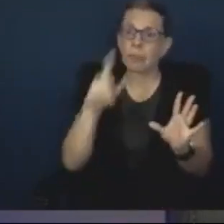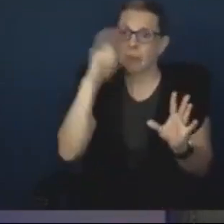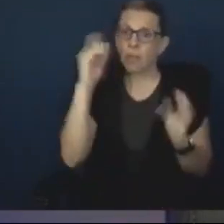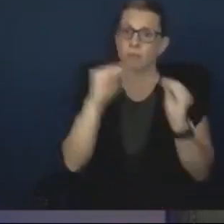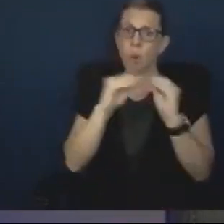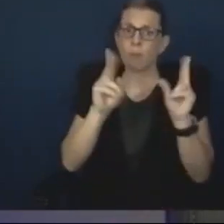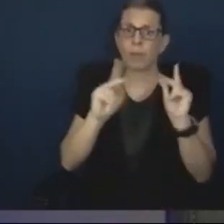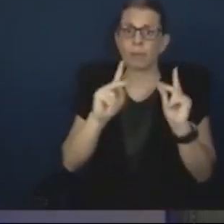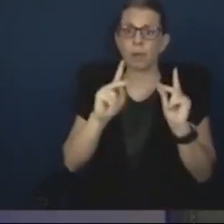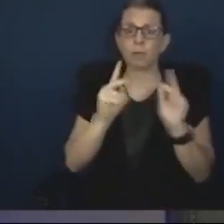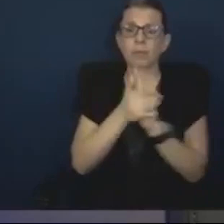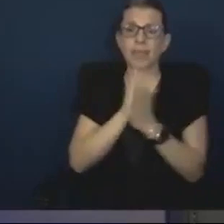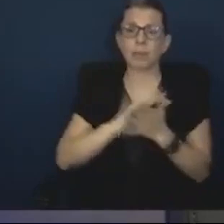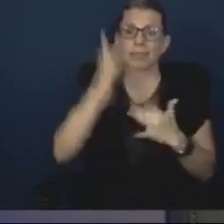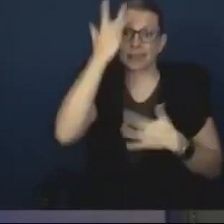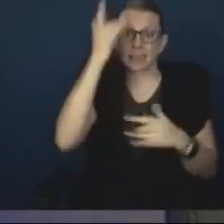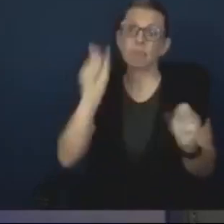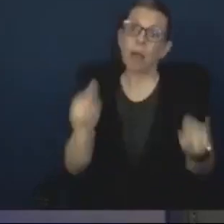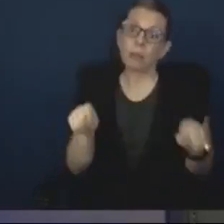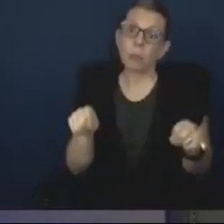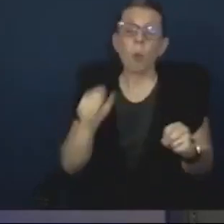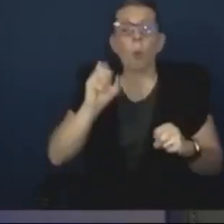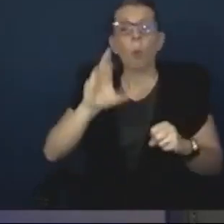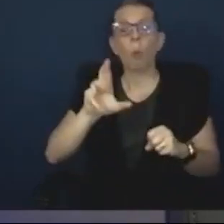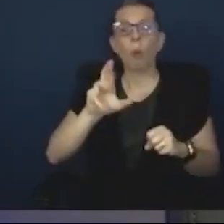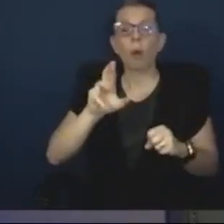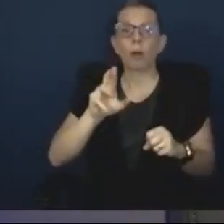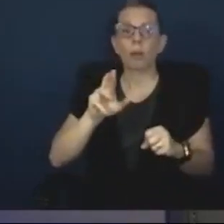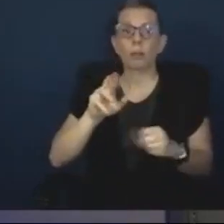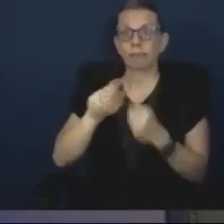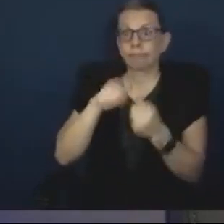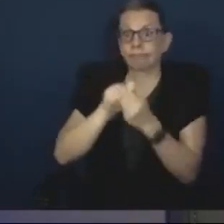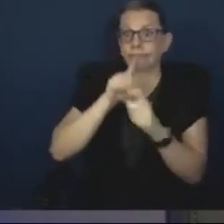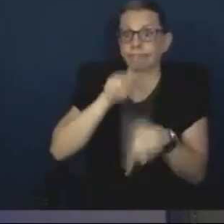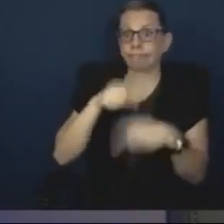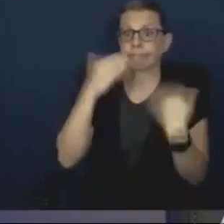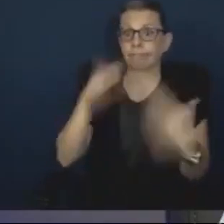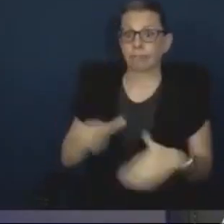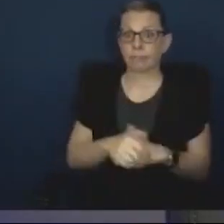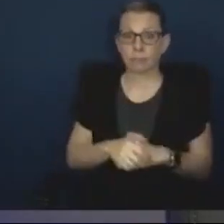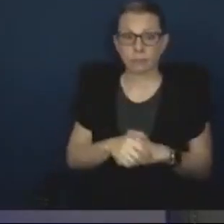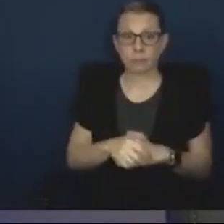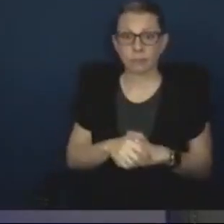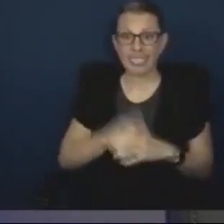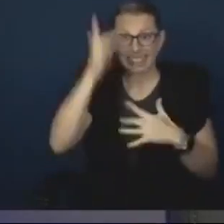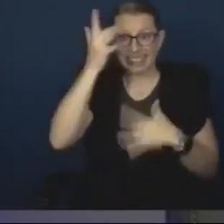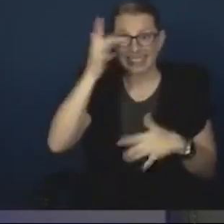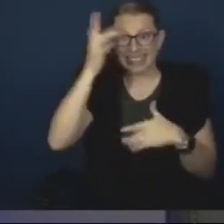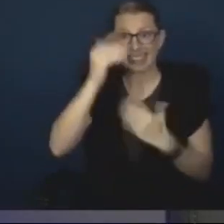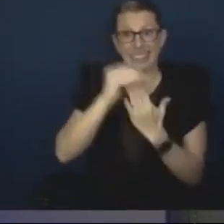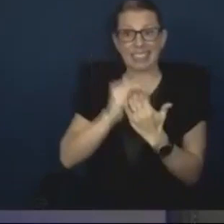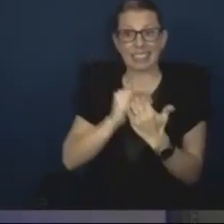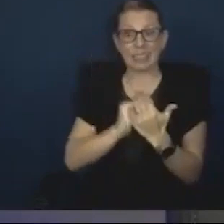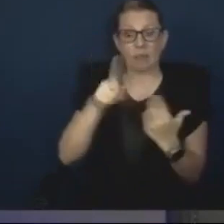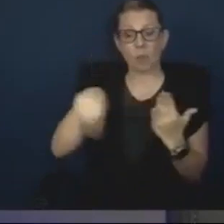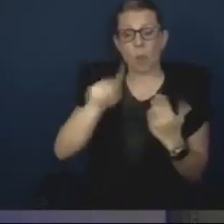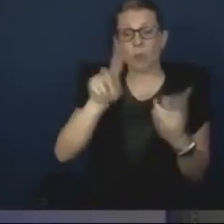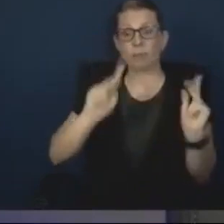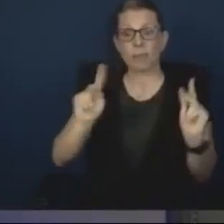could well be, or what the exact answer is. Plus, when we look at the disease list of those people who are